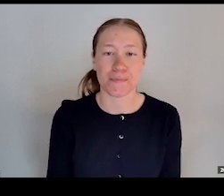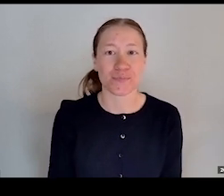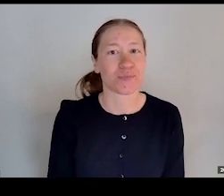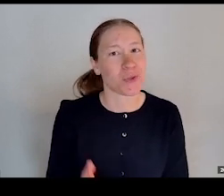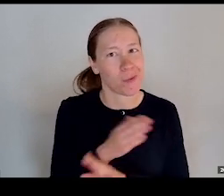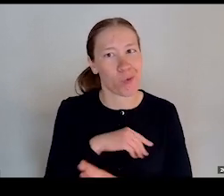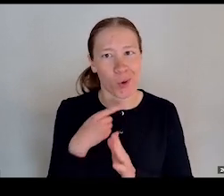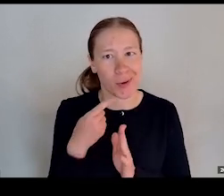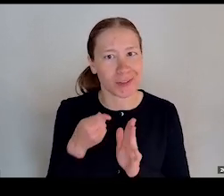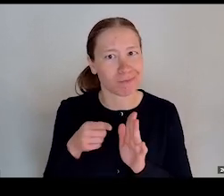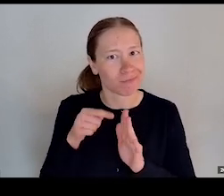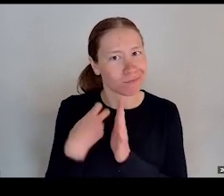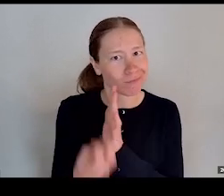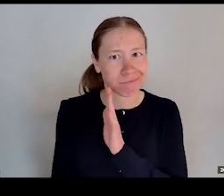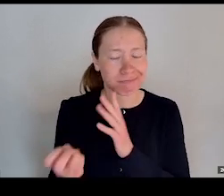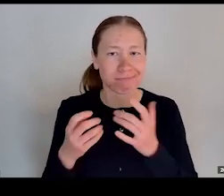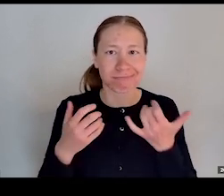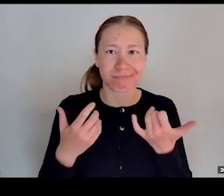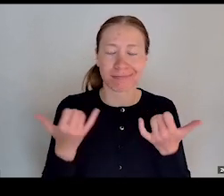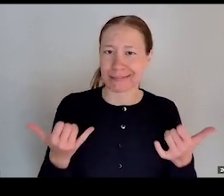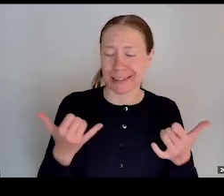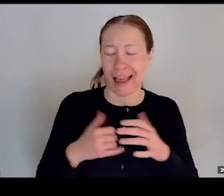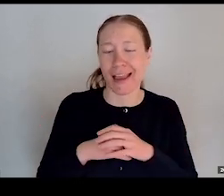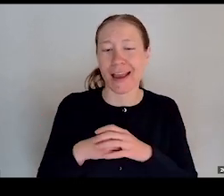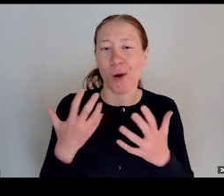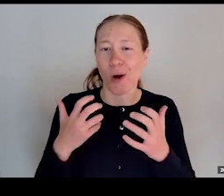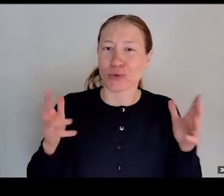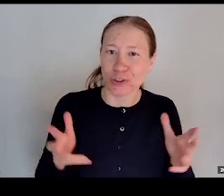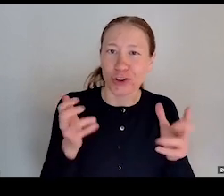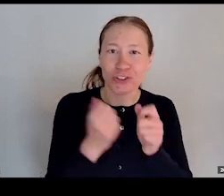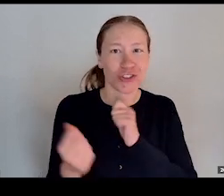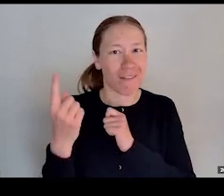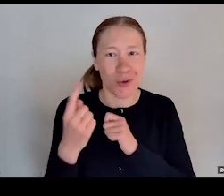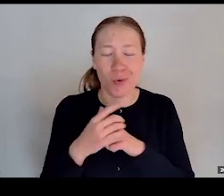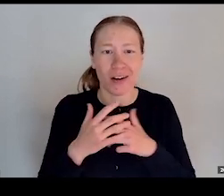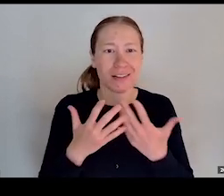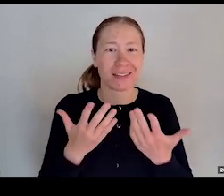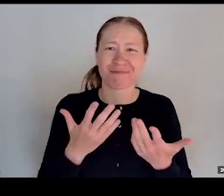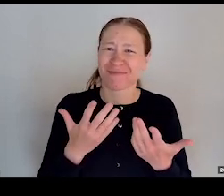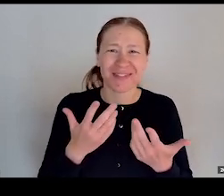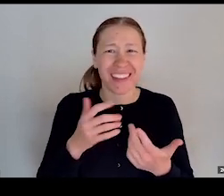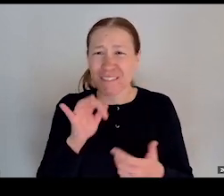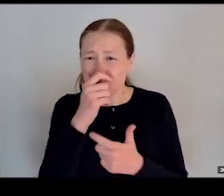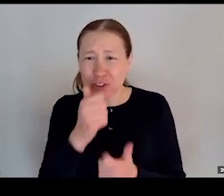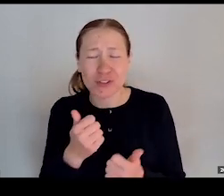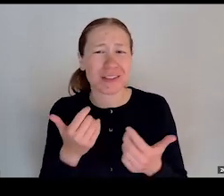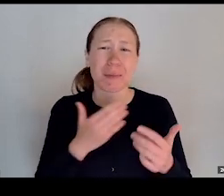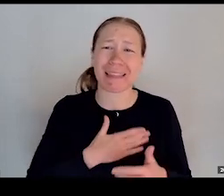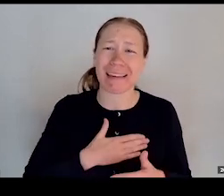Before I get into the content for today, I do want to encourage anyone who is interested to please engage. We're modeling a